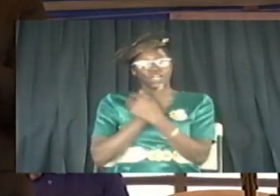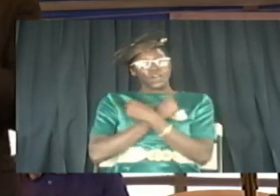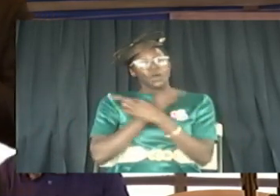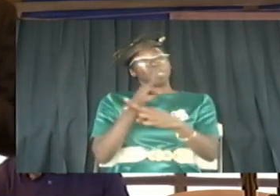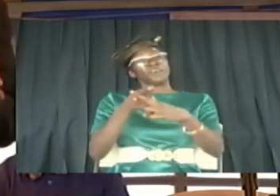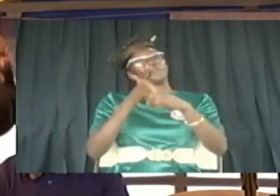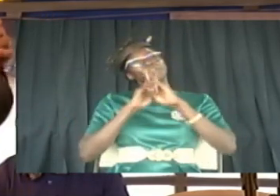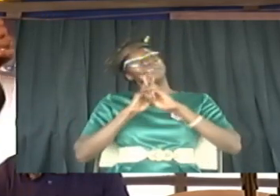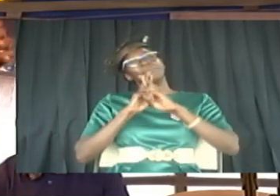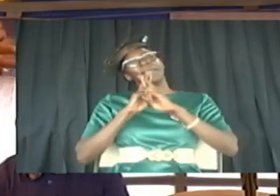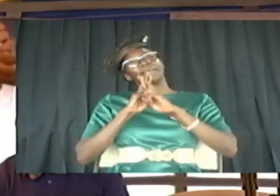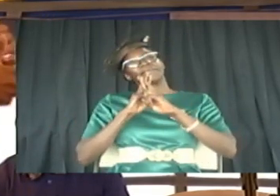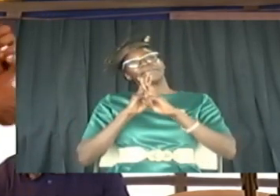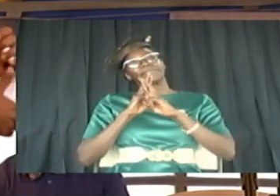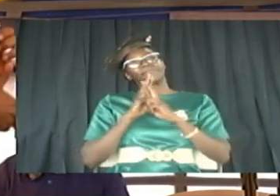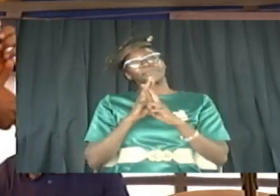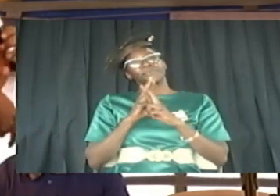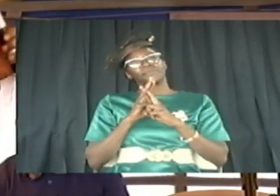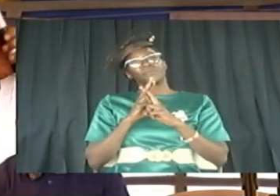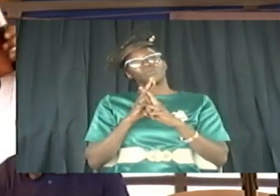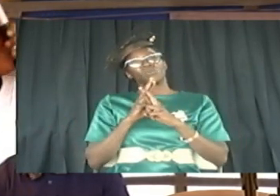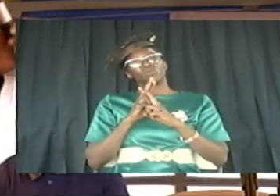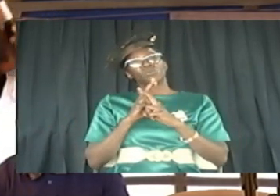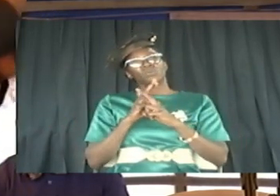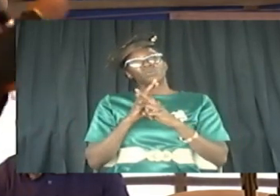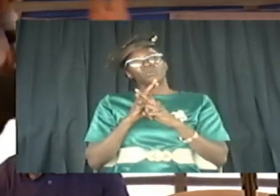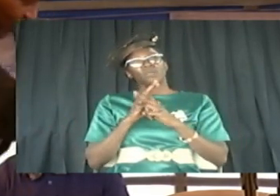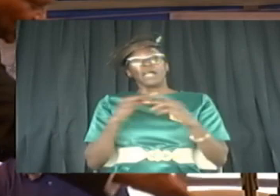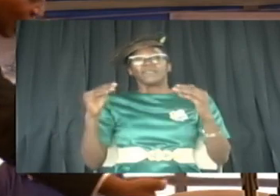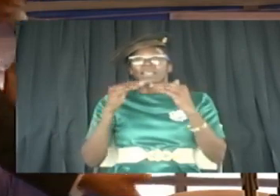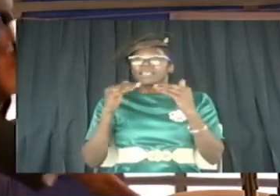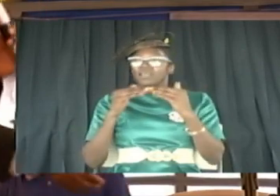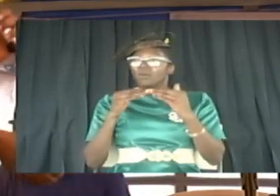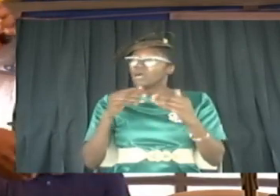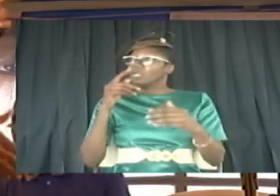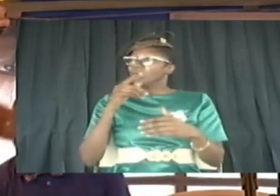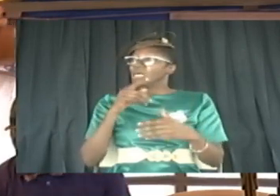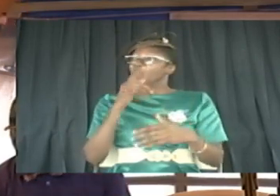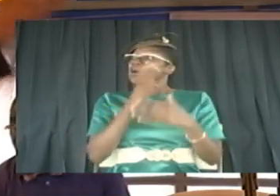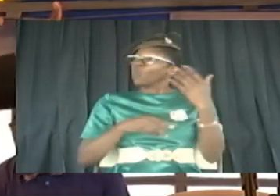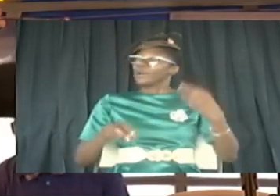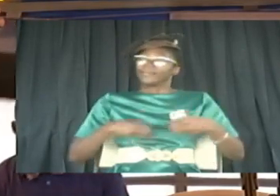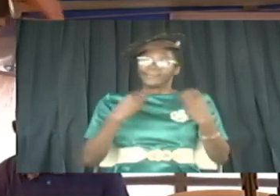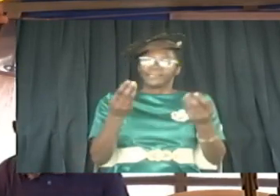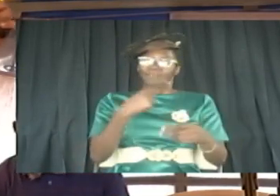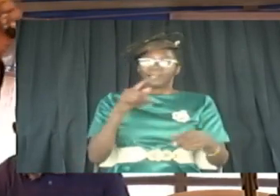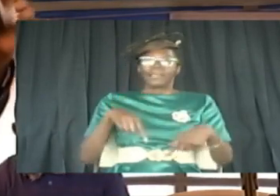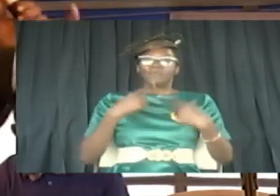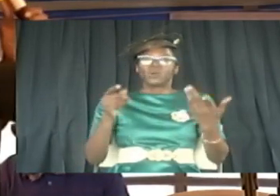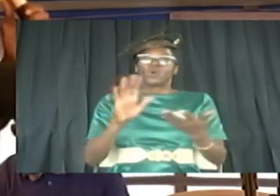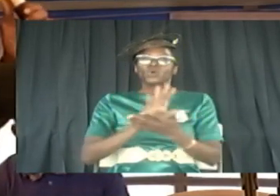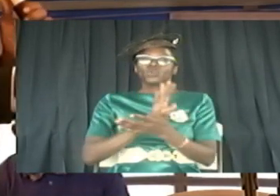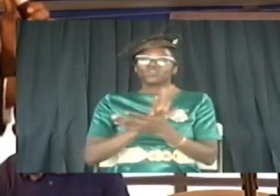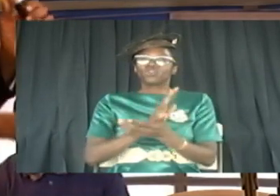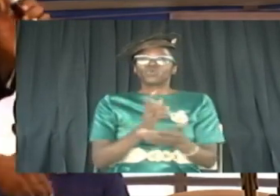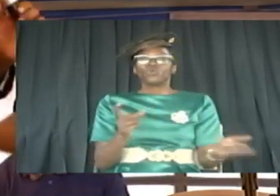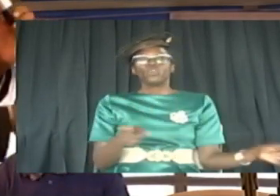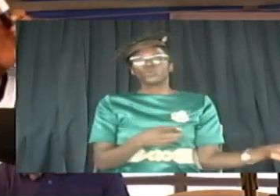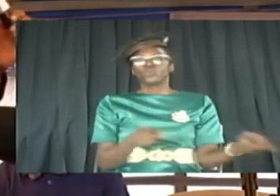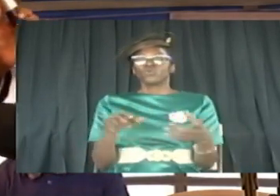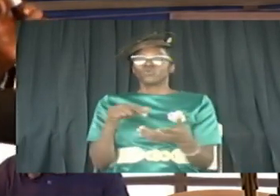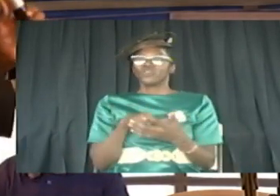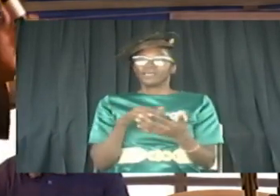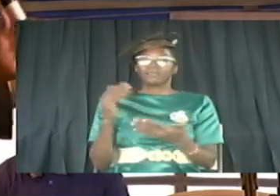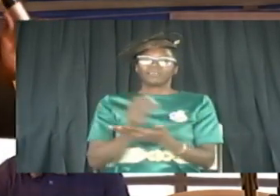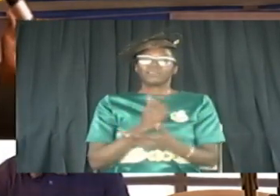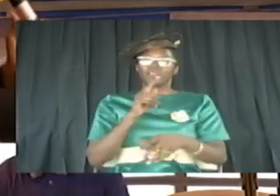respected, although they are equal in terms of what is given to them over time to go to school and to do this,